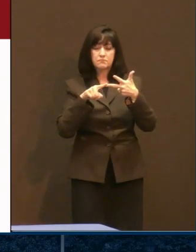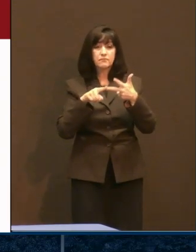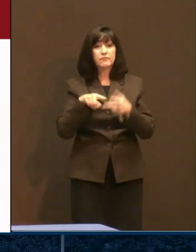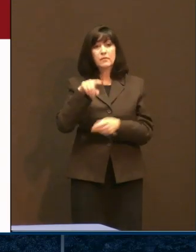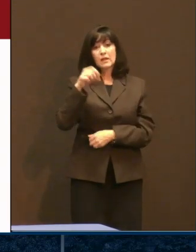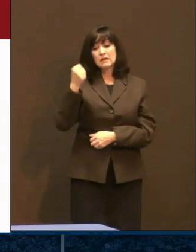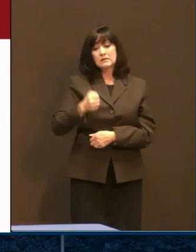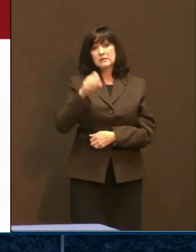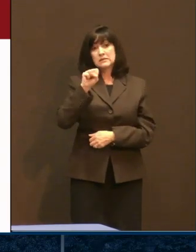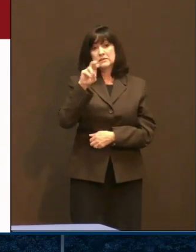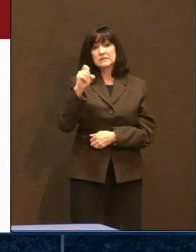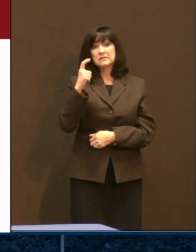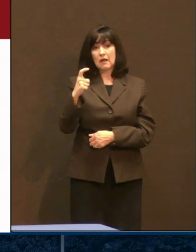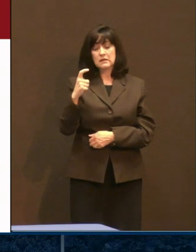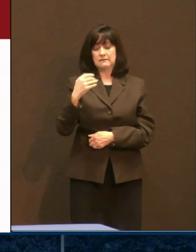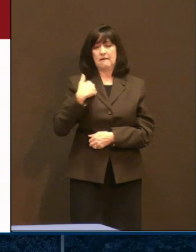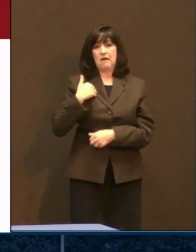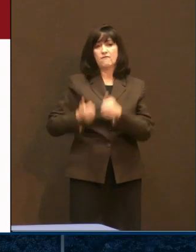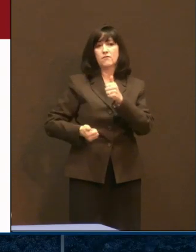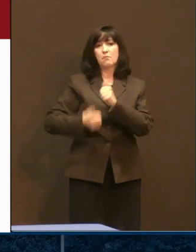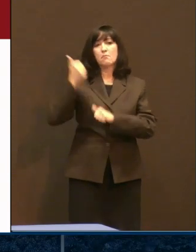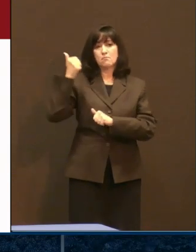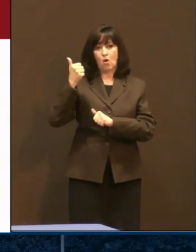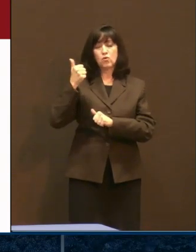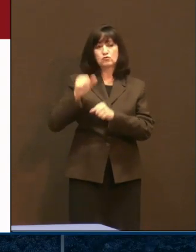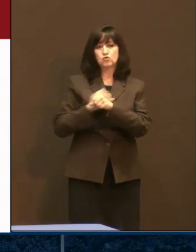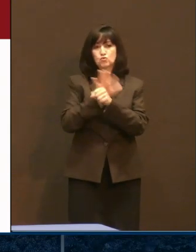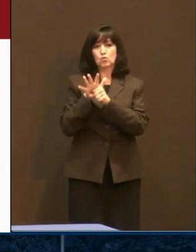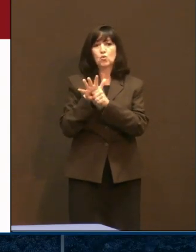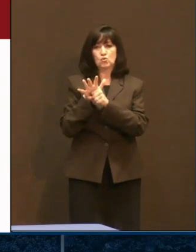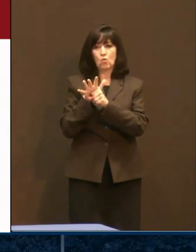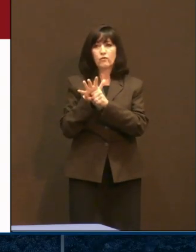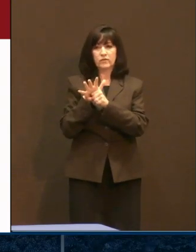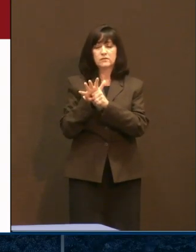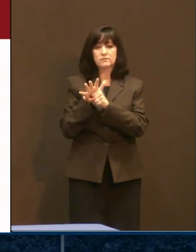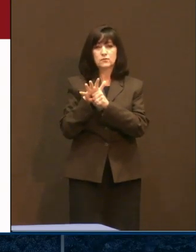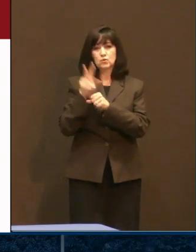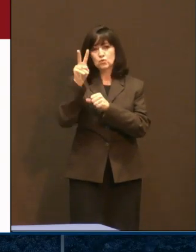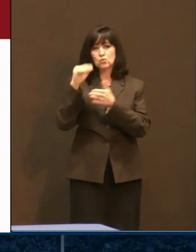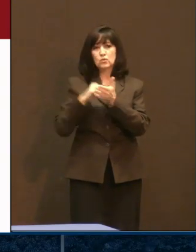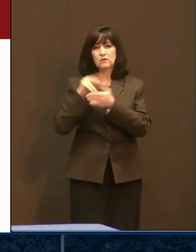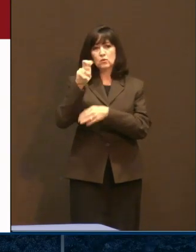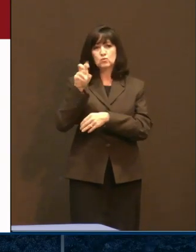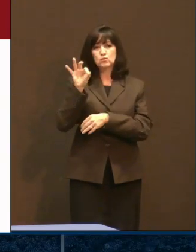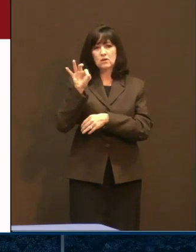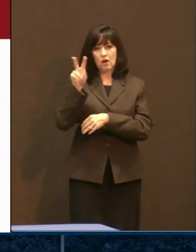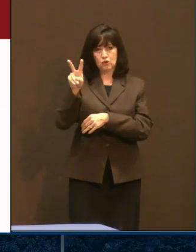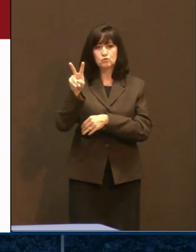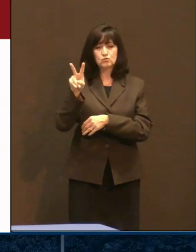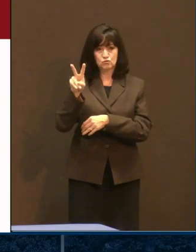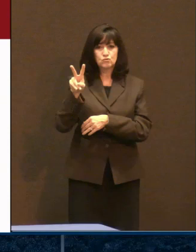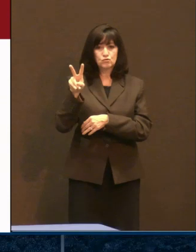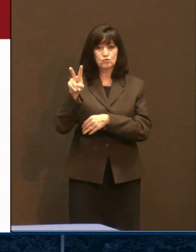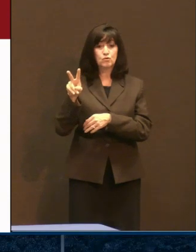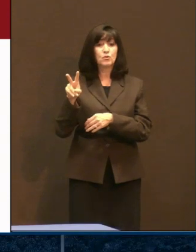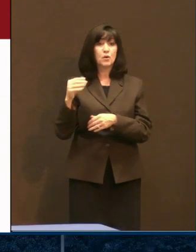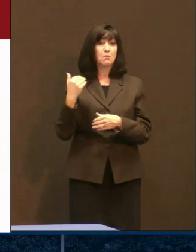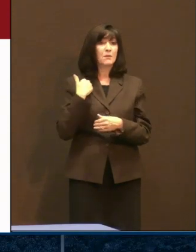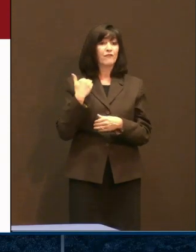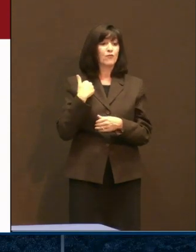positive cases in the state, and Sussex County has moved into the top, among the top